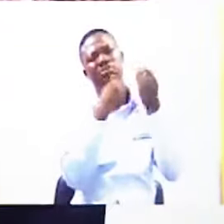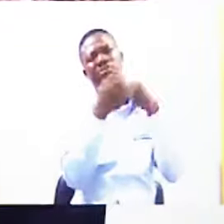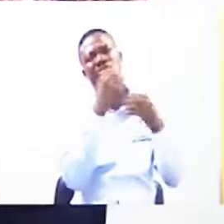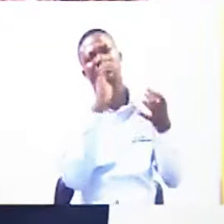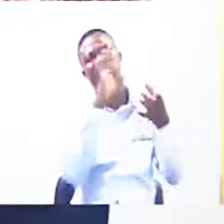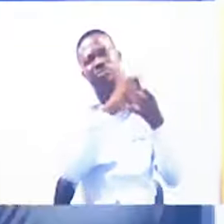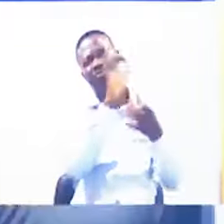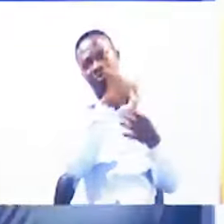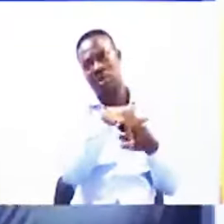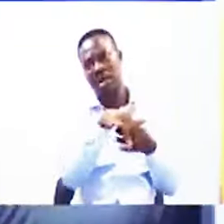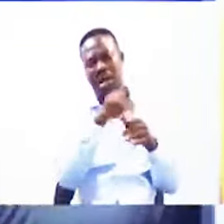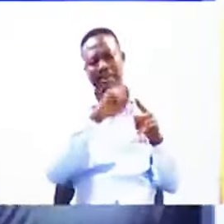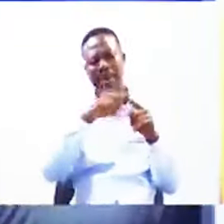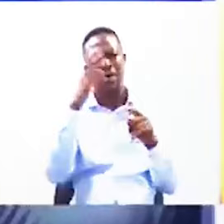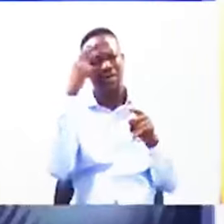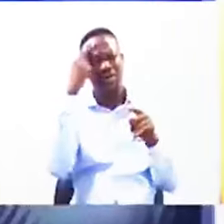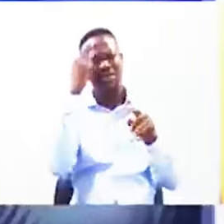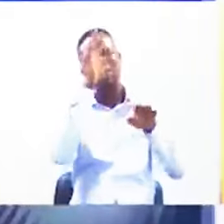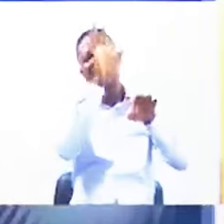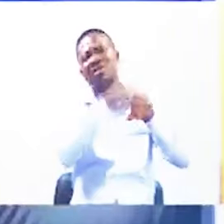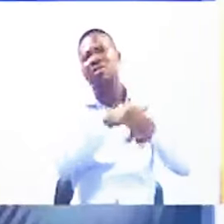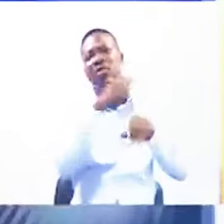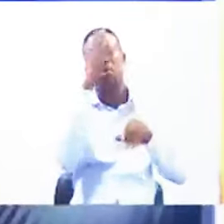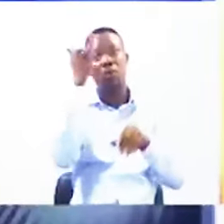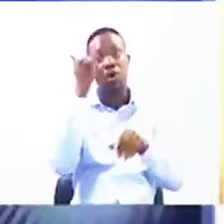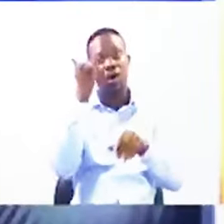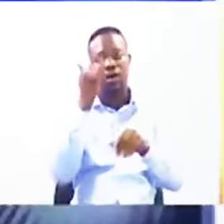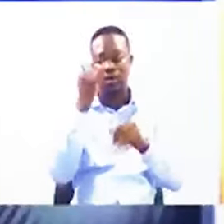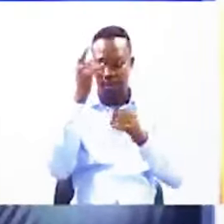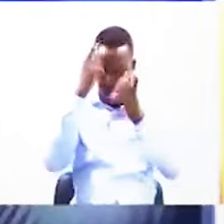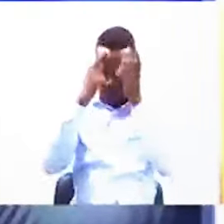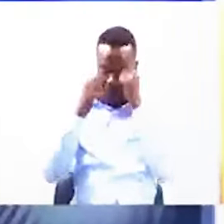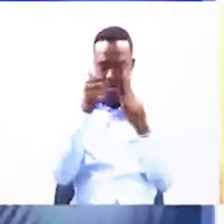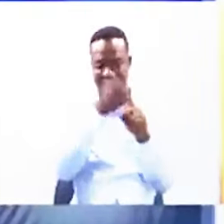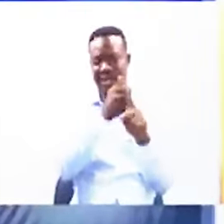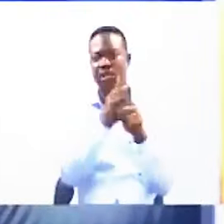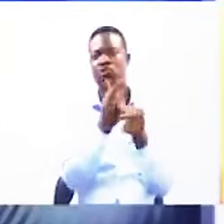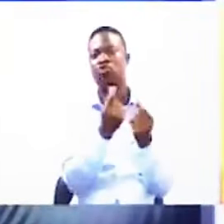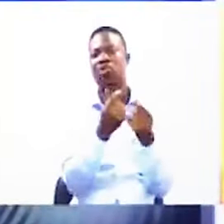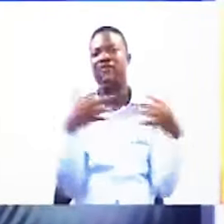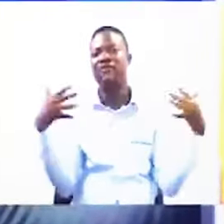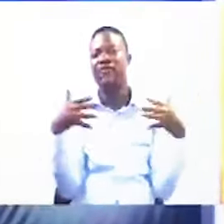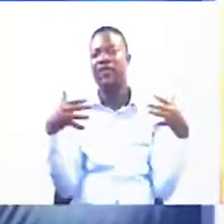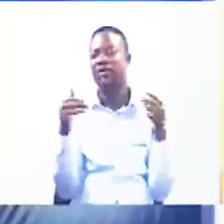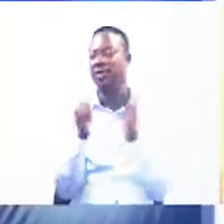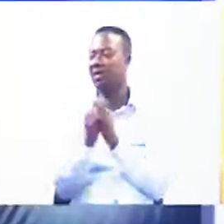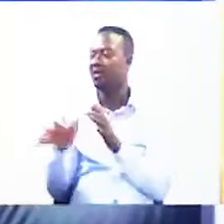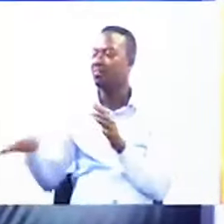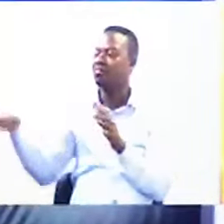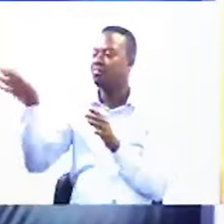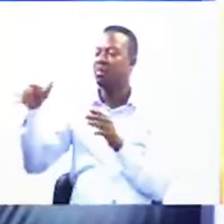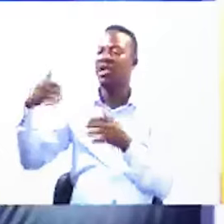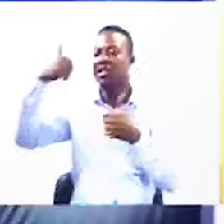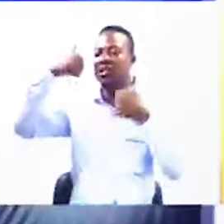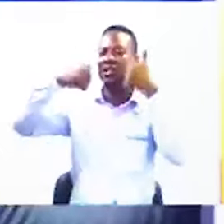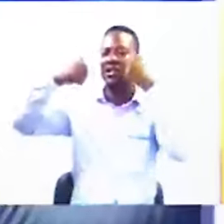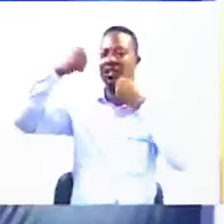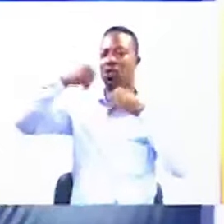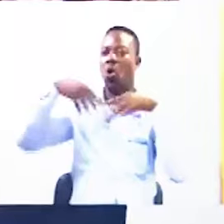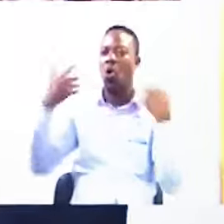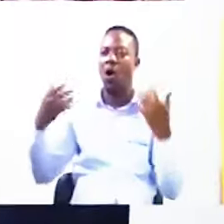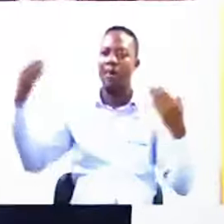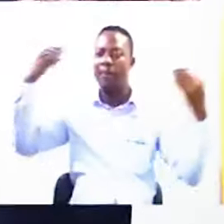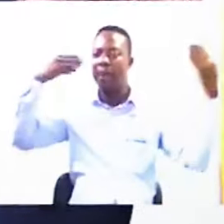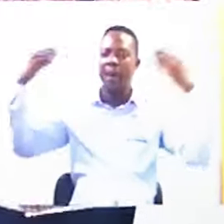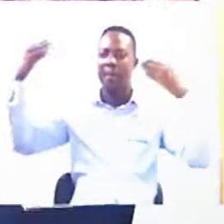why he played hypocrisy was simple. The Bible says that he was afraid to be criticized. Na wish hey die ntia na oye nya